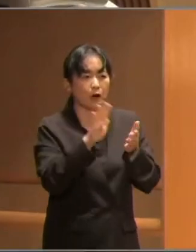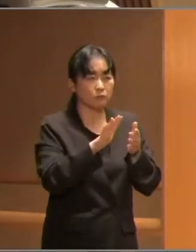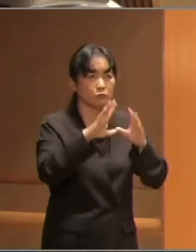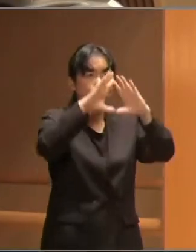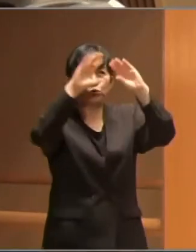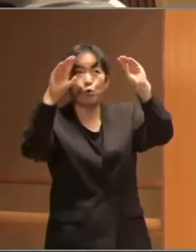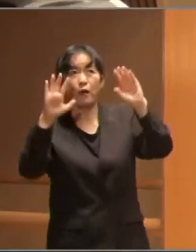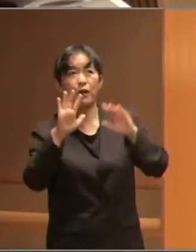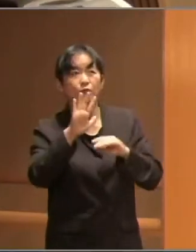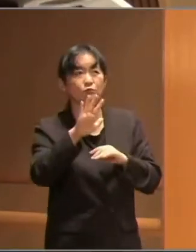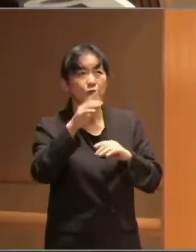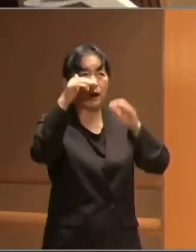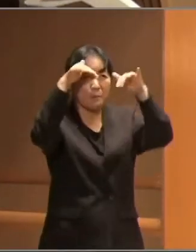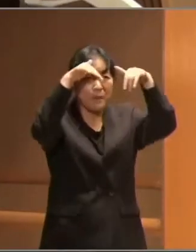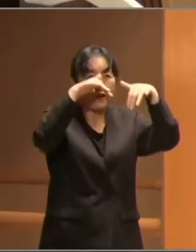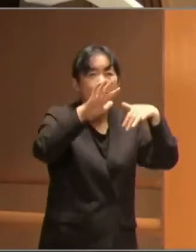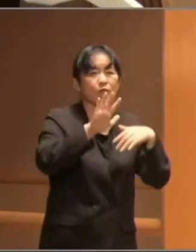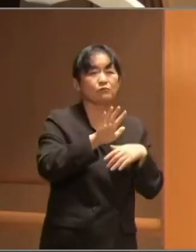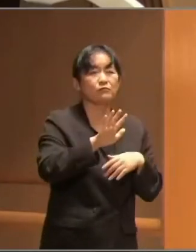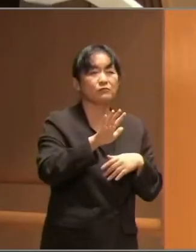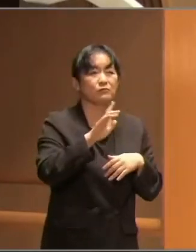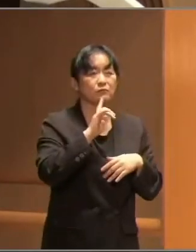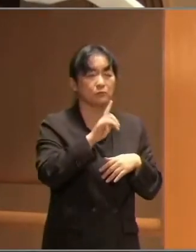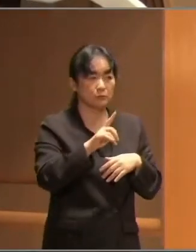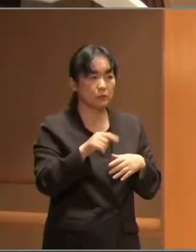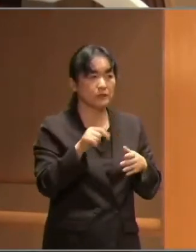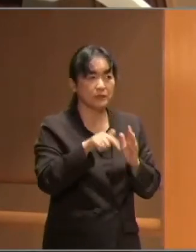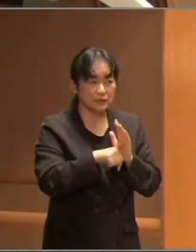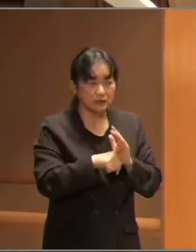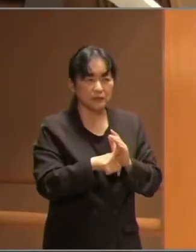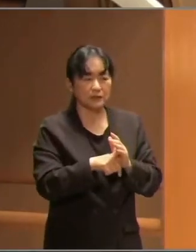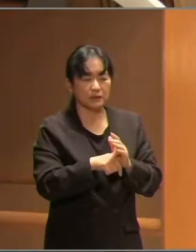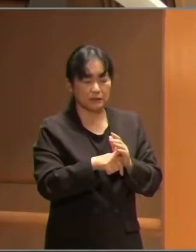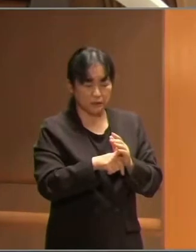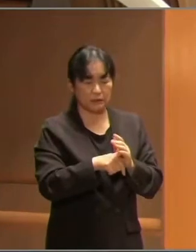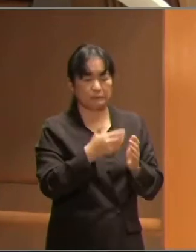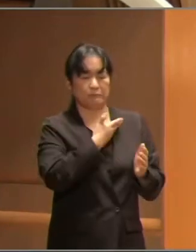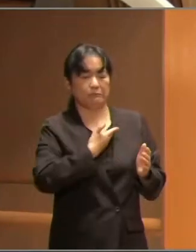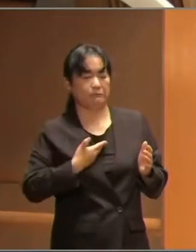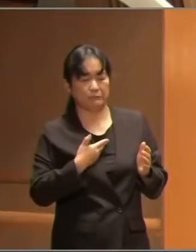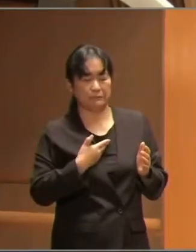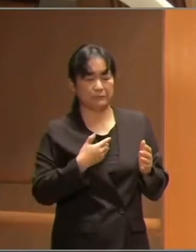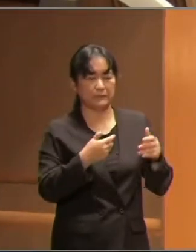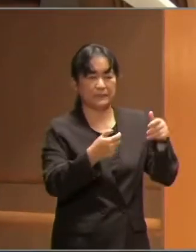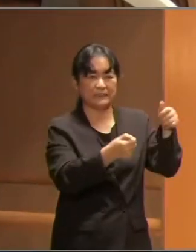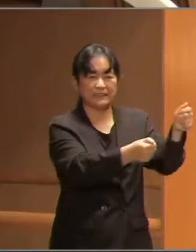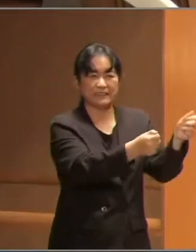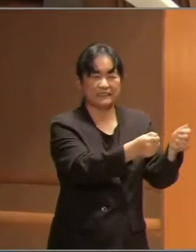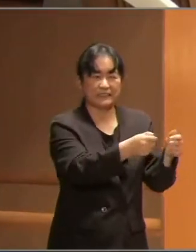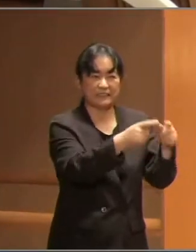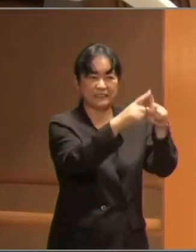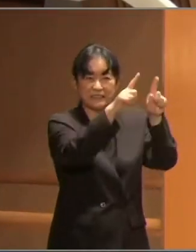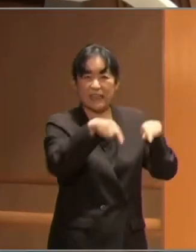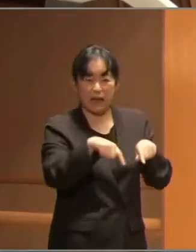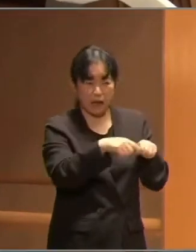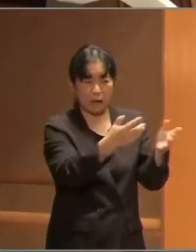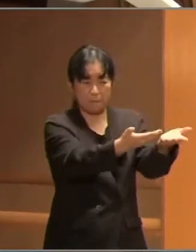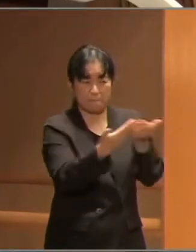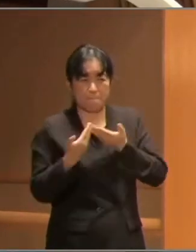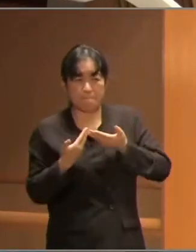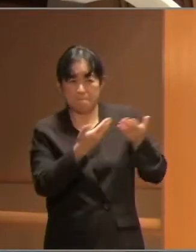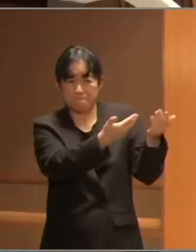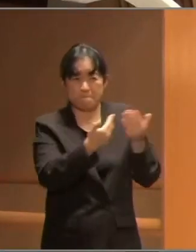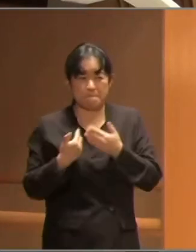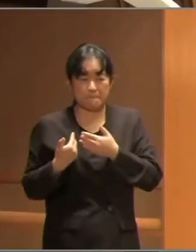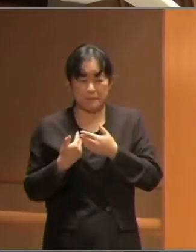there is a wind or if there is raining, we have to take the board into the house,